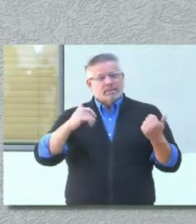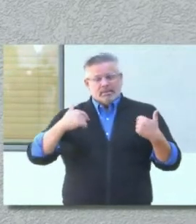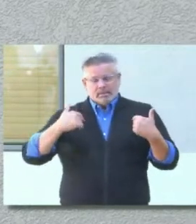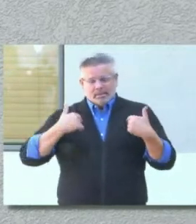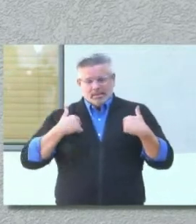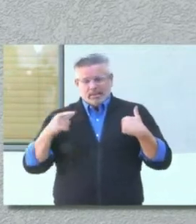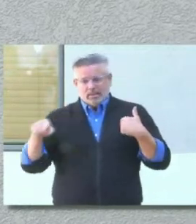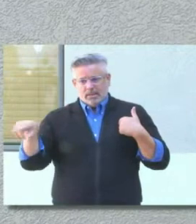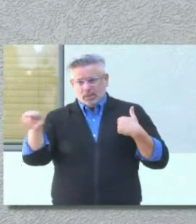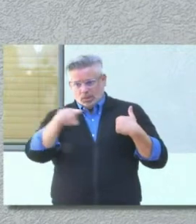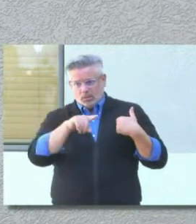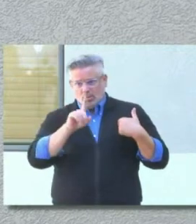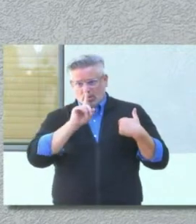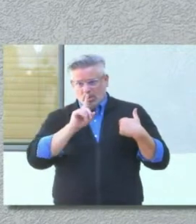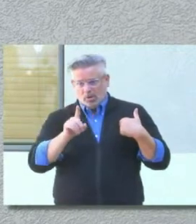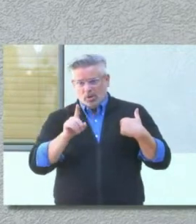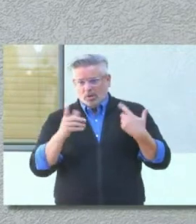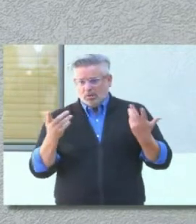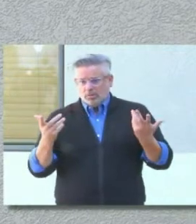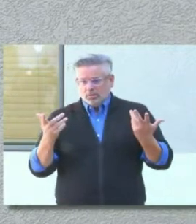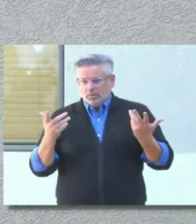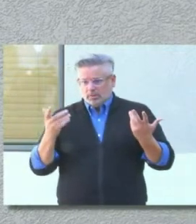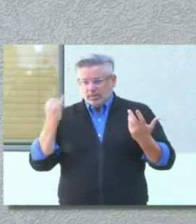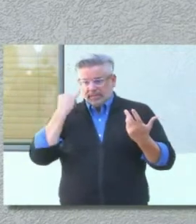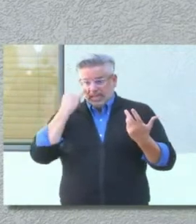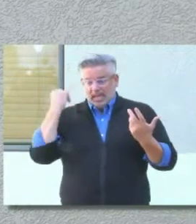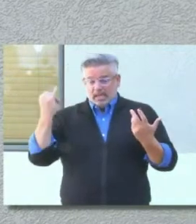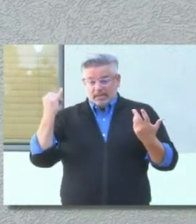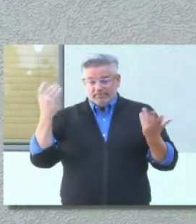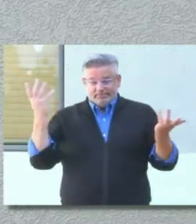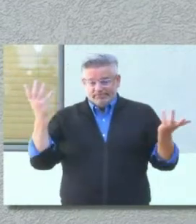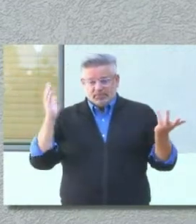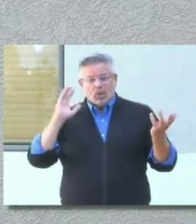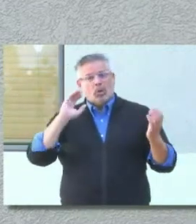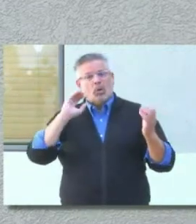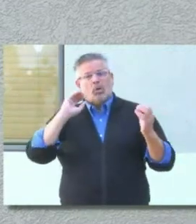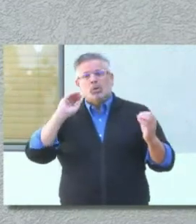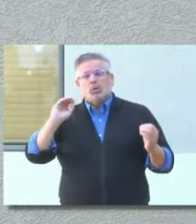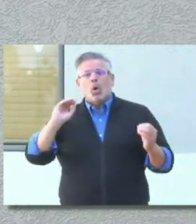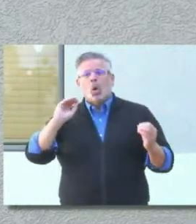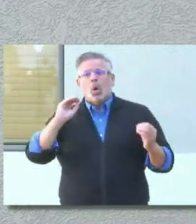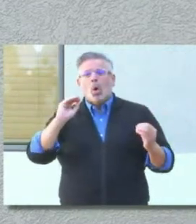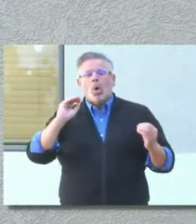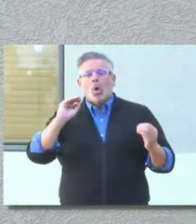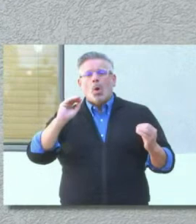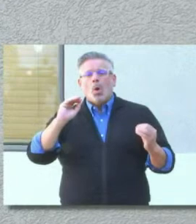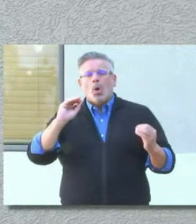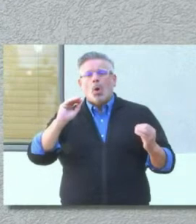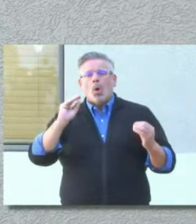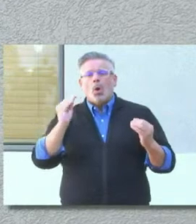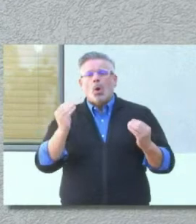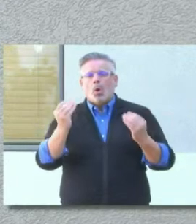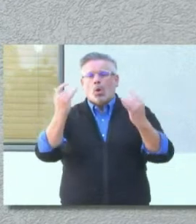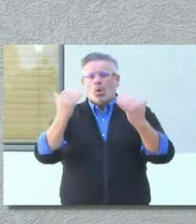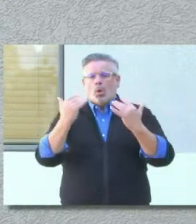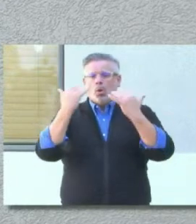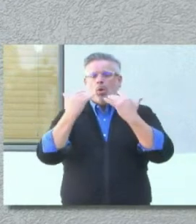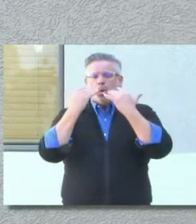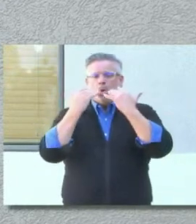because you are. This notion that there's no leak on your side of our boat.